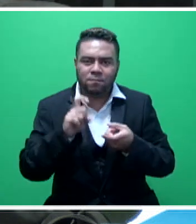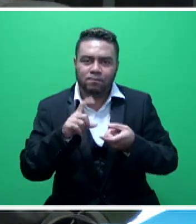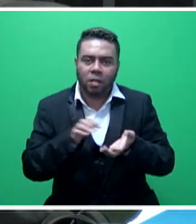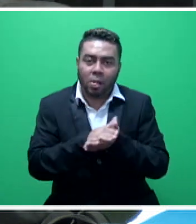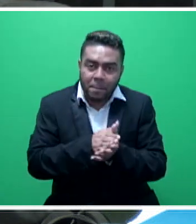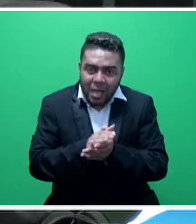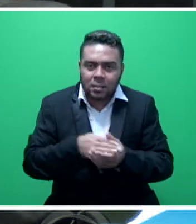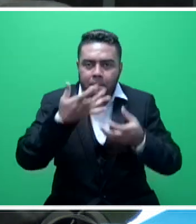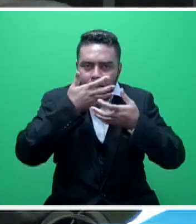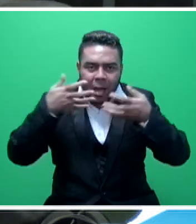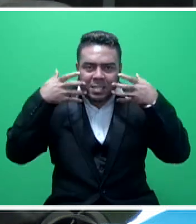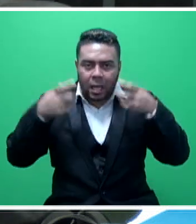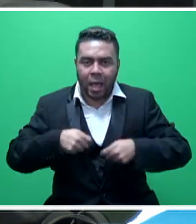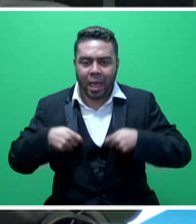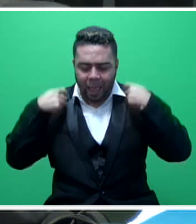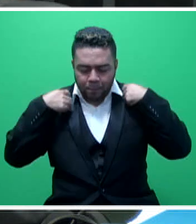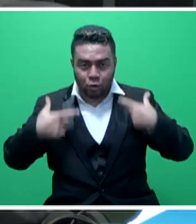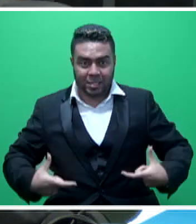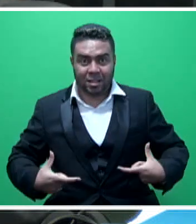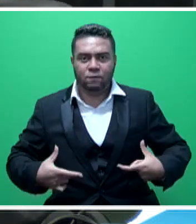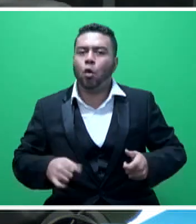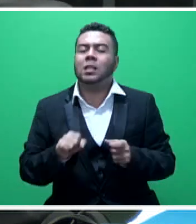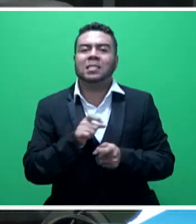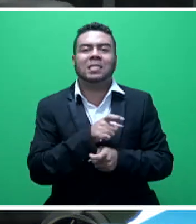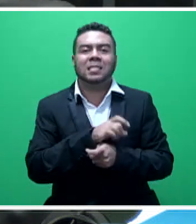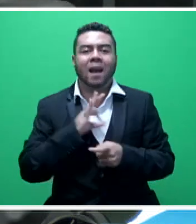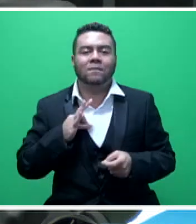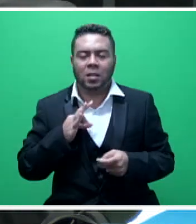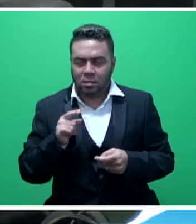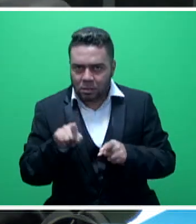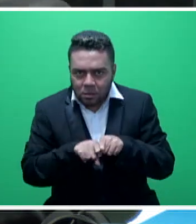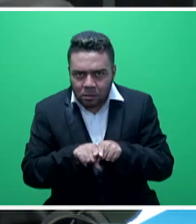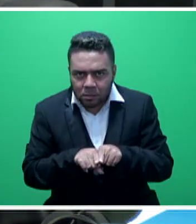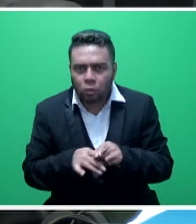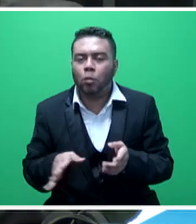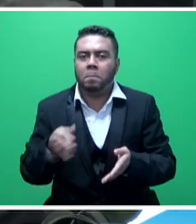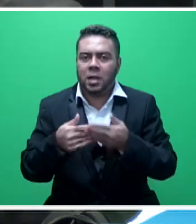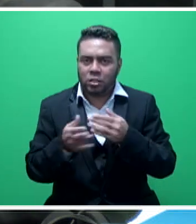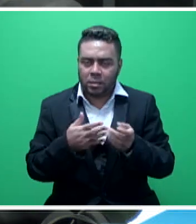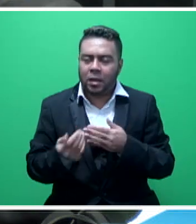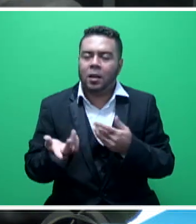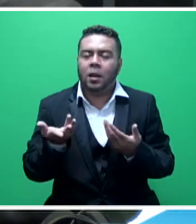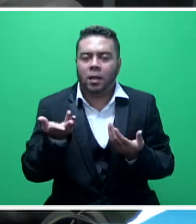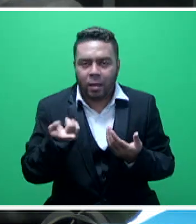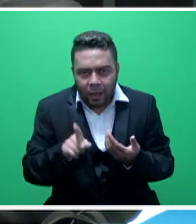aprons, and PPEs required for our frontline staff in the management of COVID-19 cases or suspected